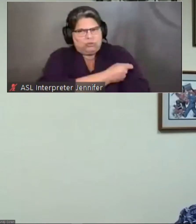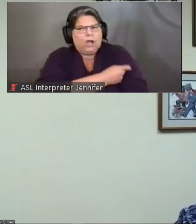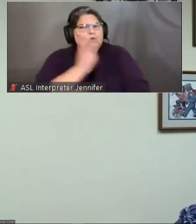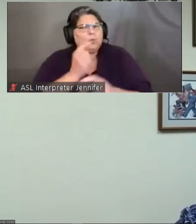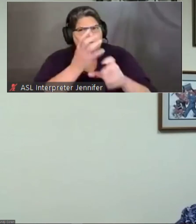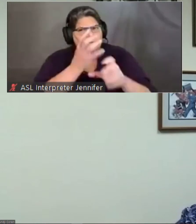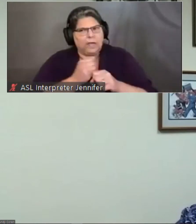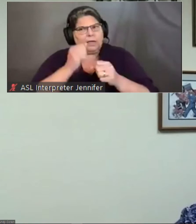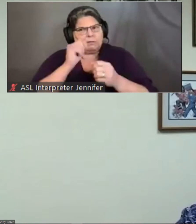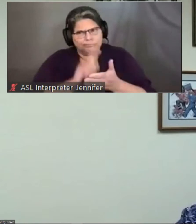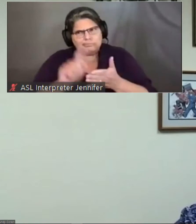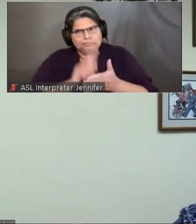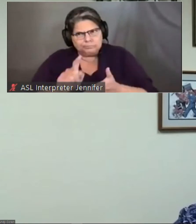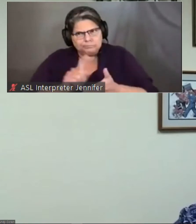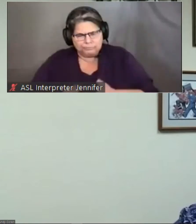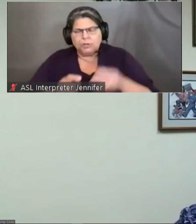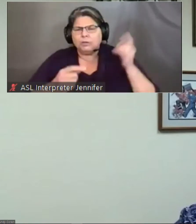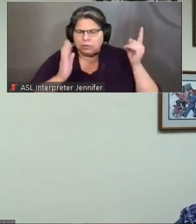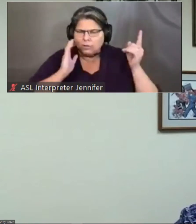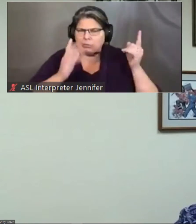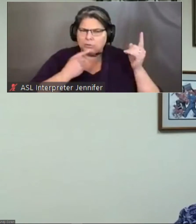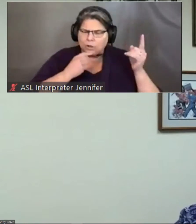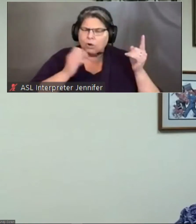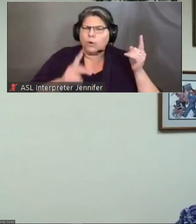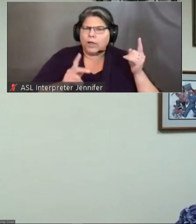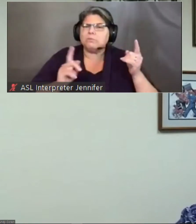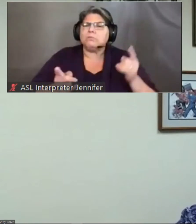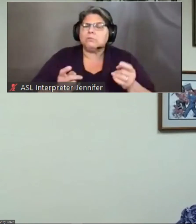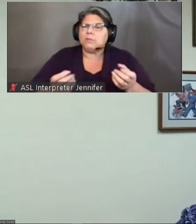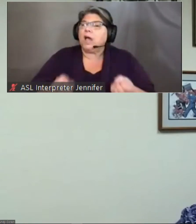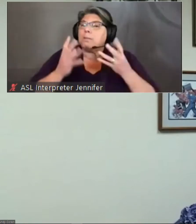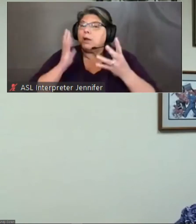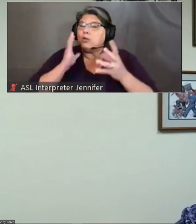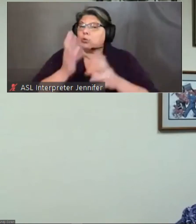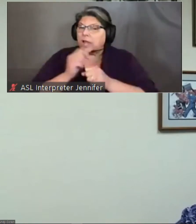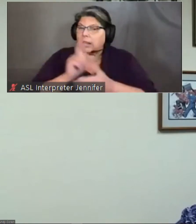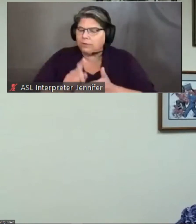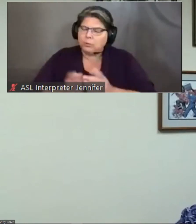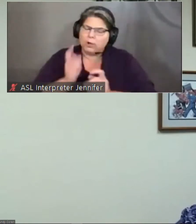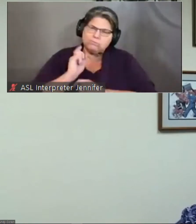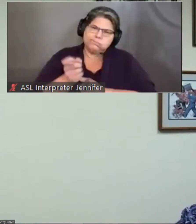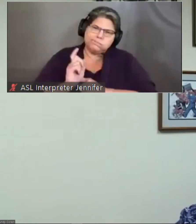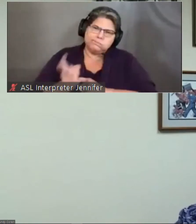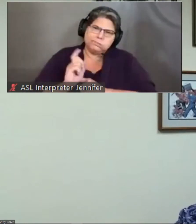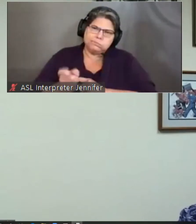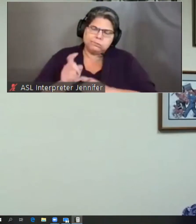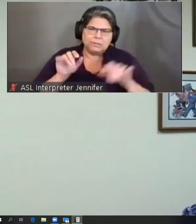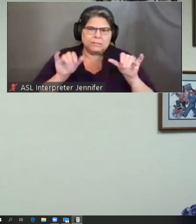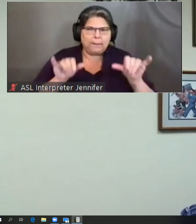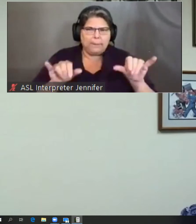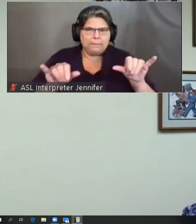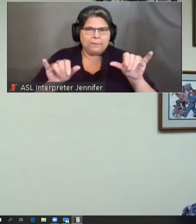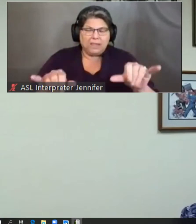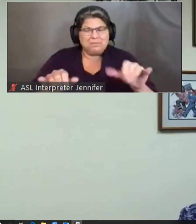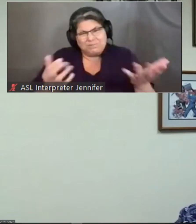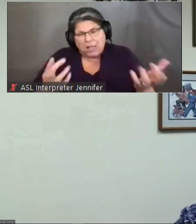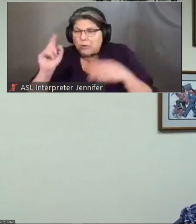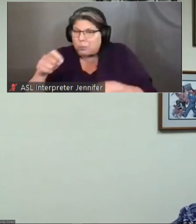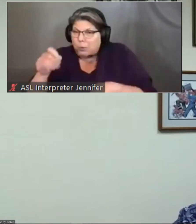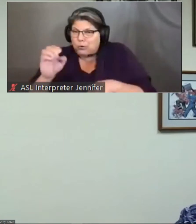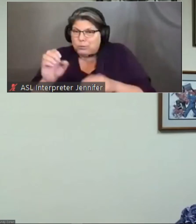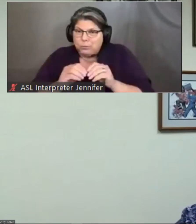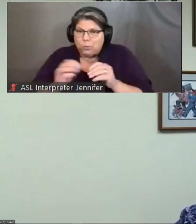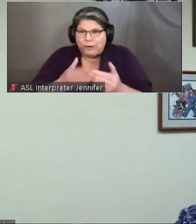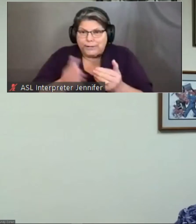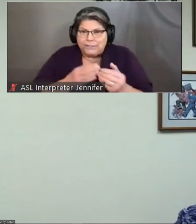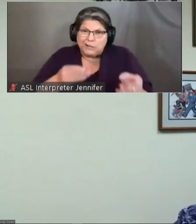say, okay, here's your regular allotment each week. And supposedly it will be smoother. I am